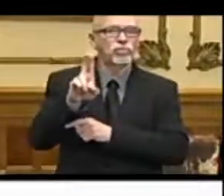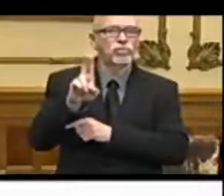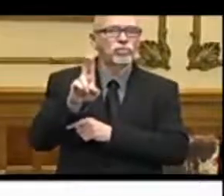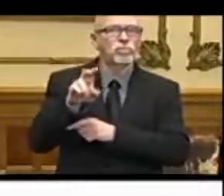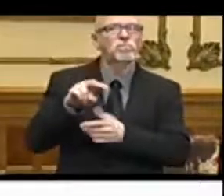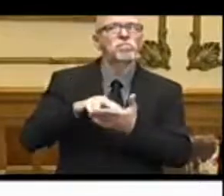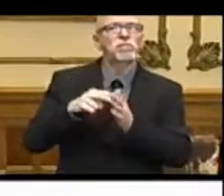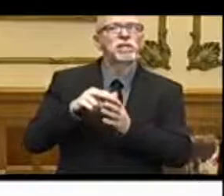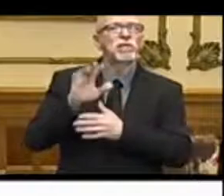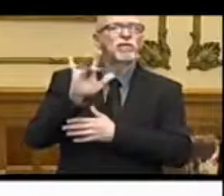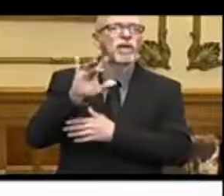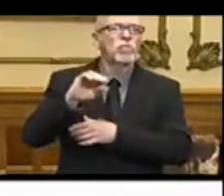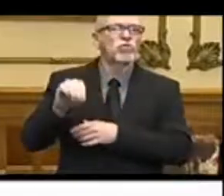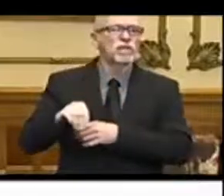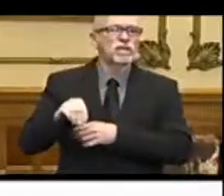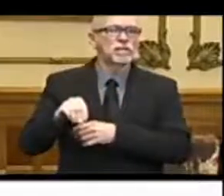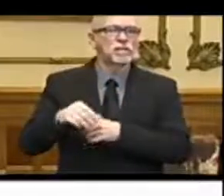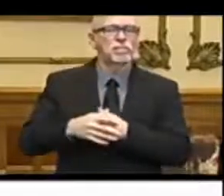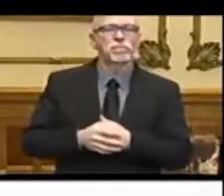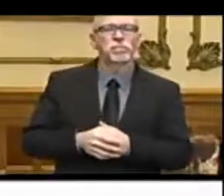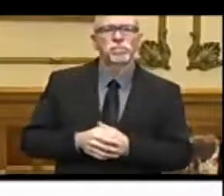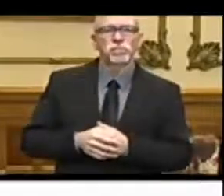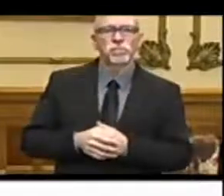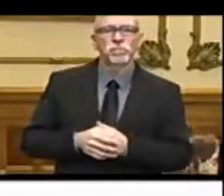rate of 25%.